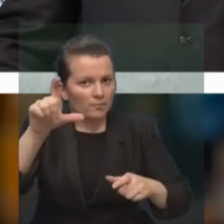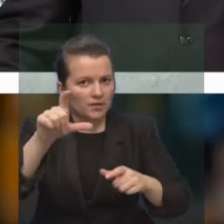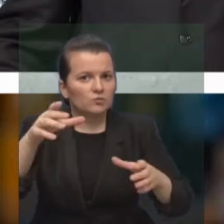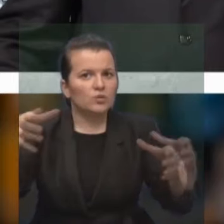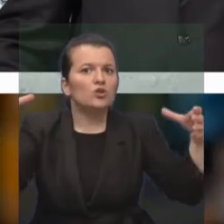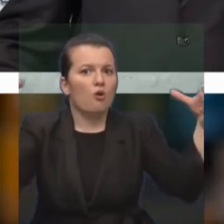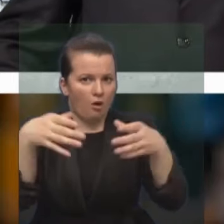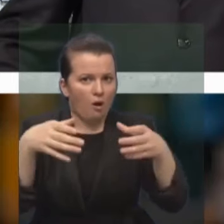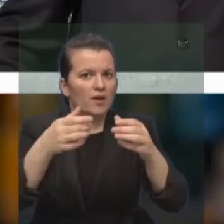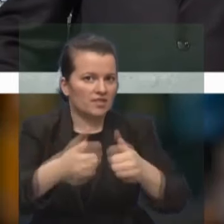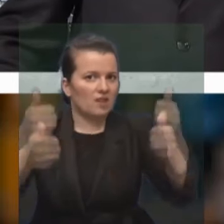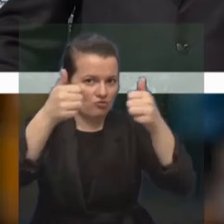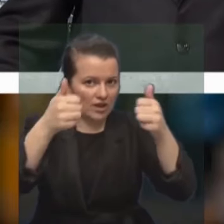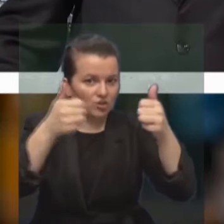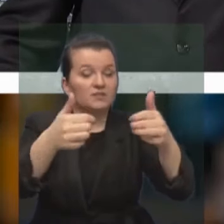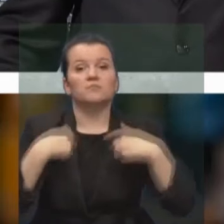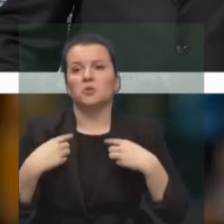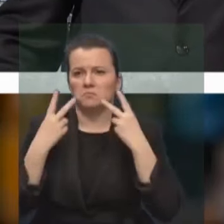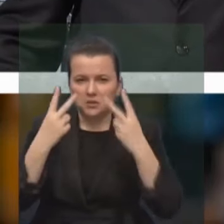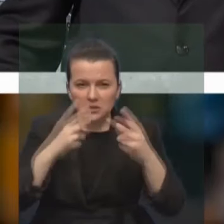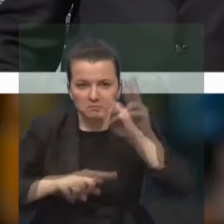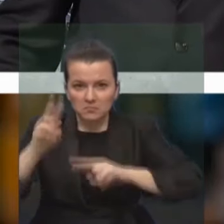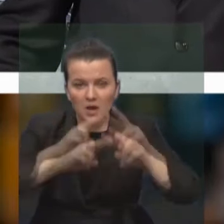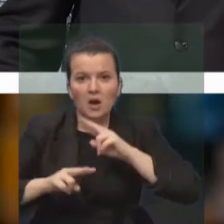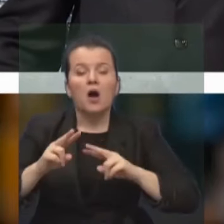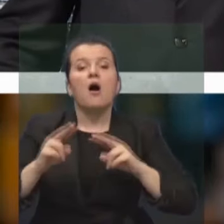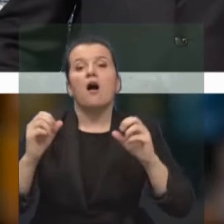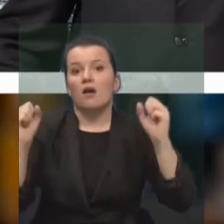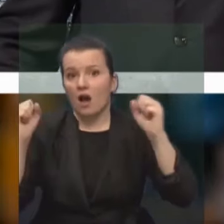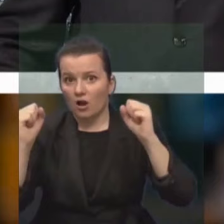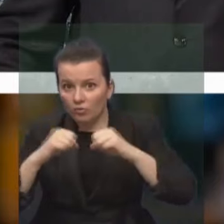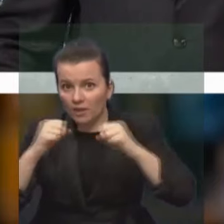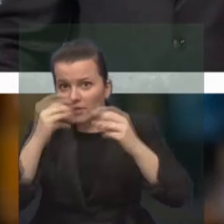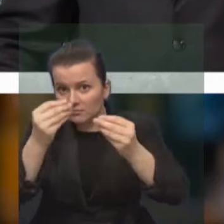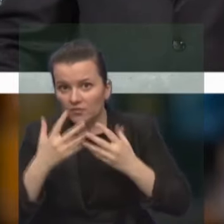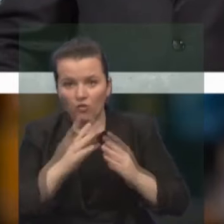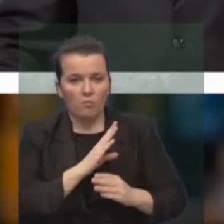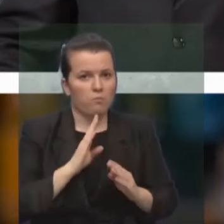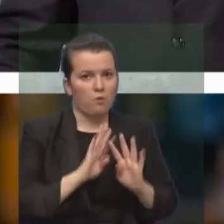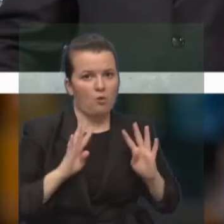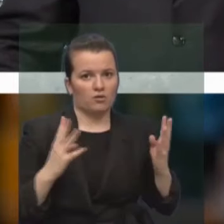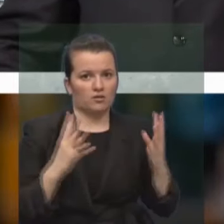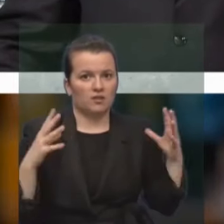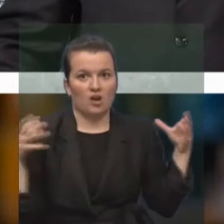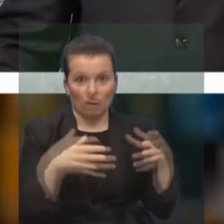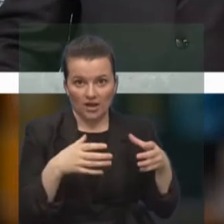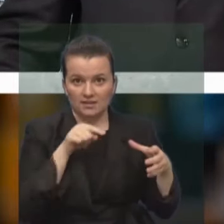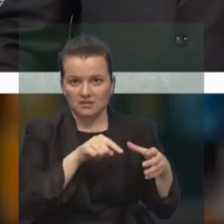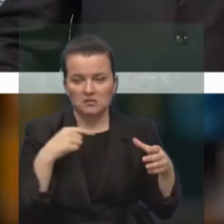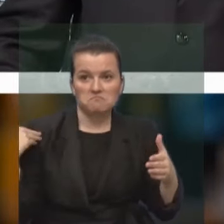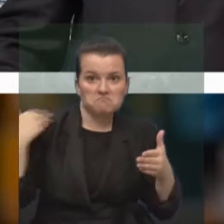have not been notified of any such agreement authorized by your board of directors during the past financial year needed to